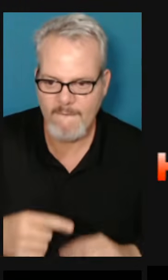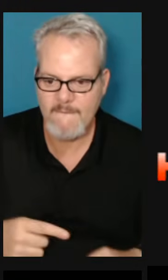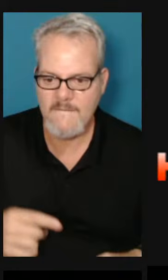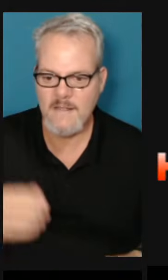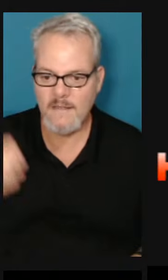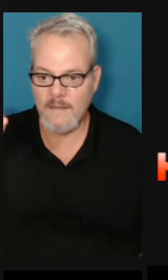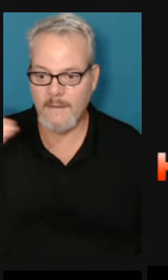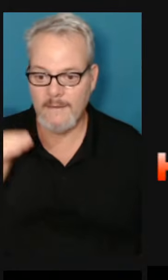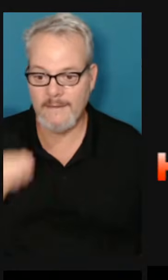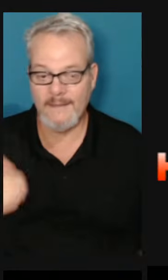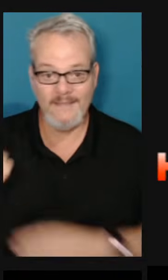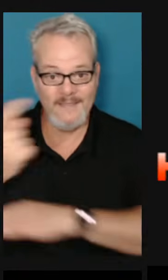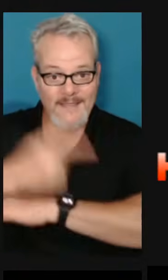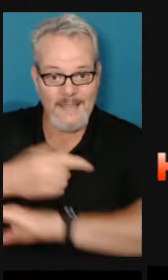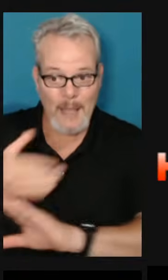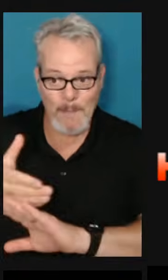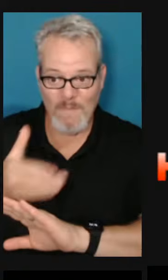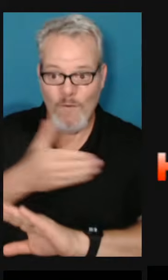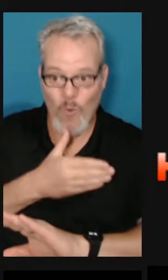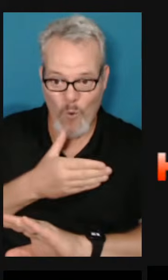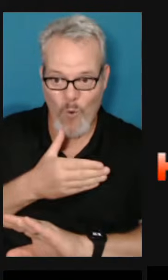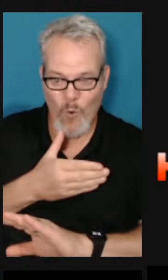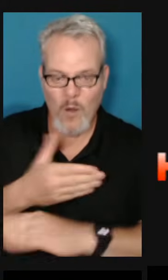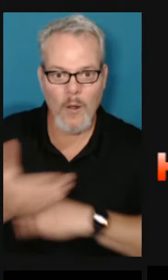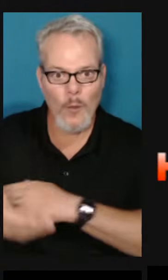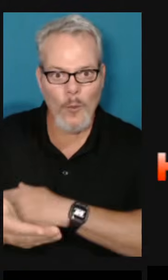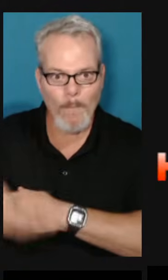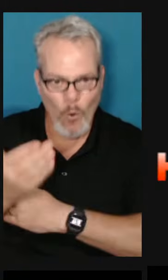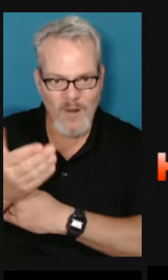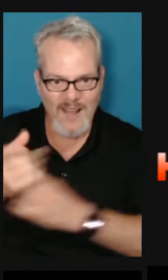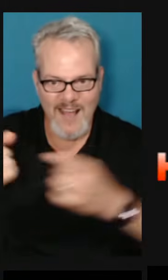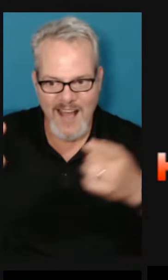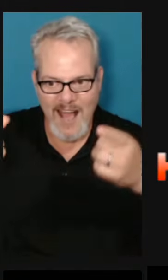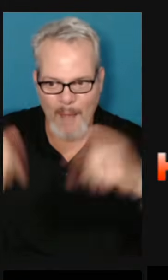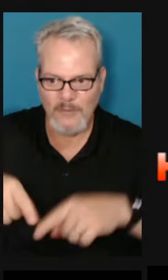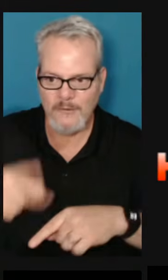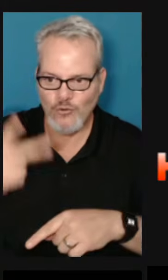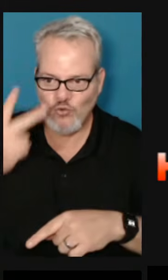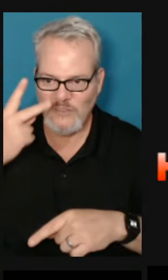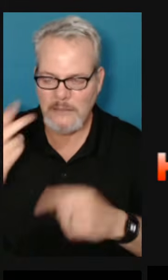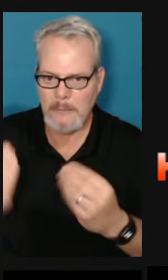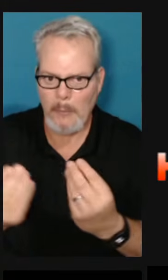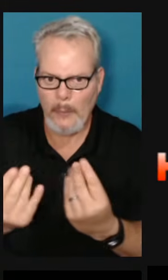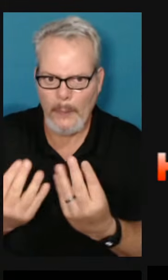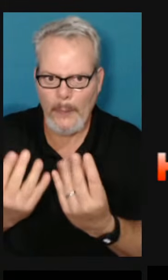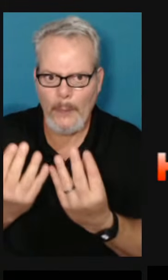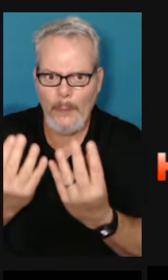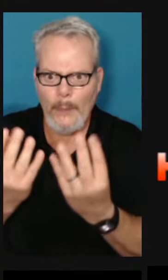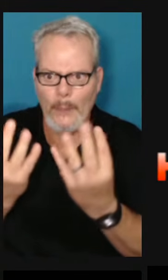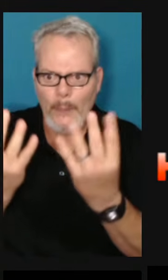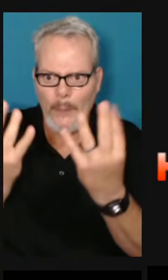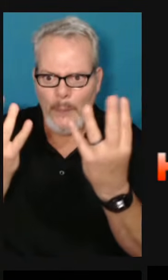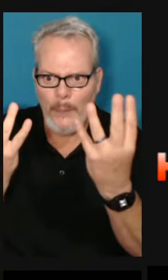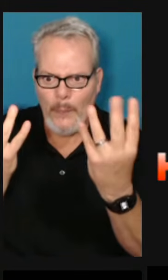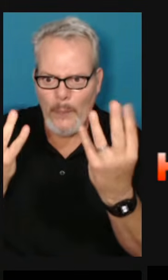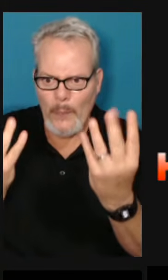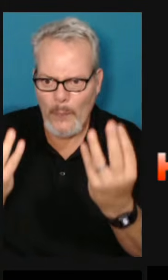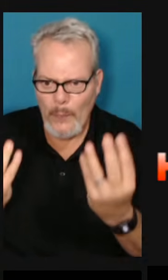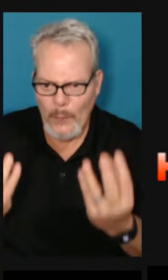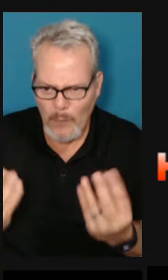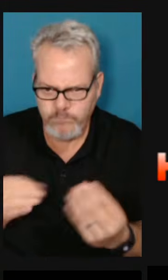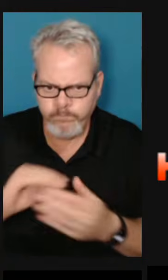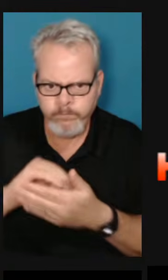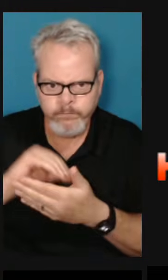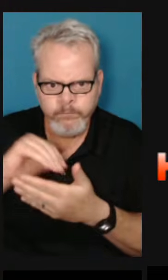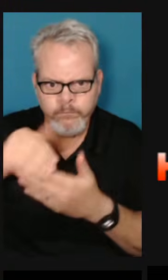the day before, but then the morning of, we start to build up from these dome fountains, which are